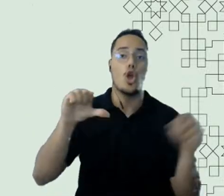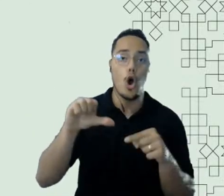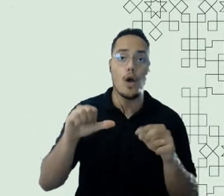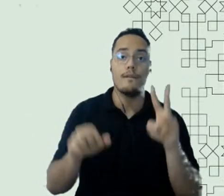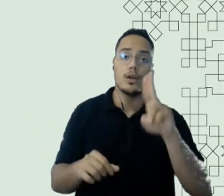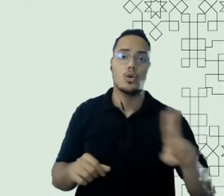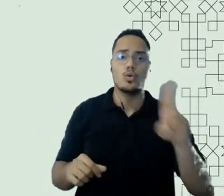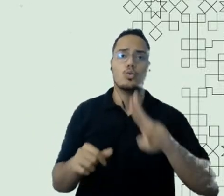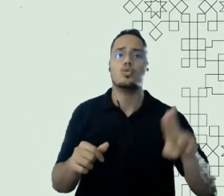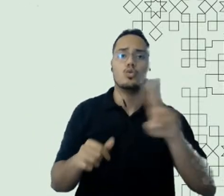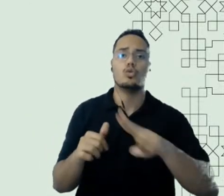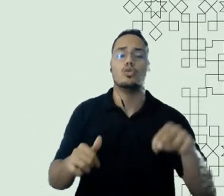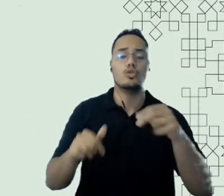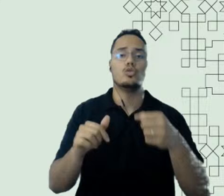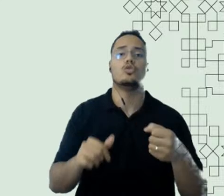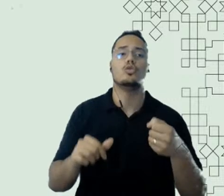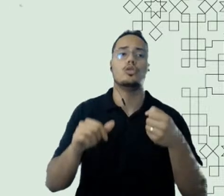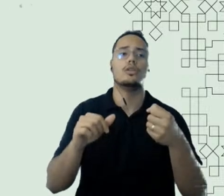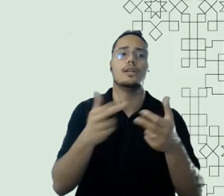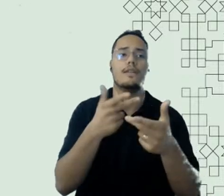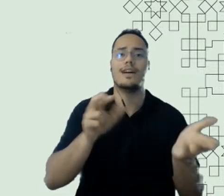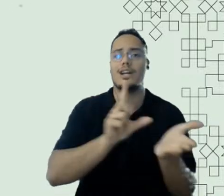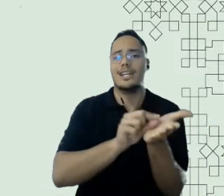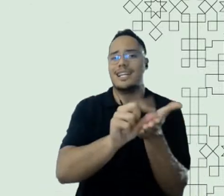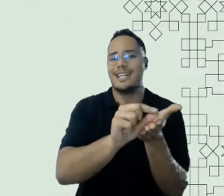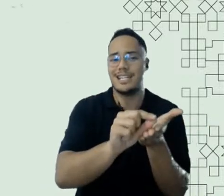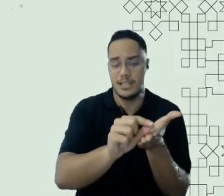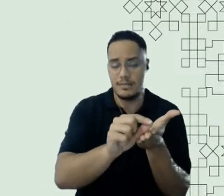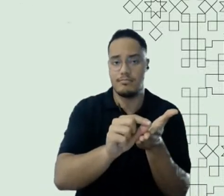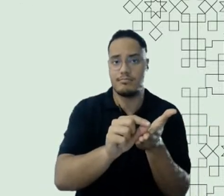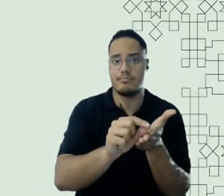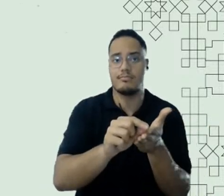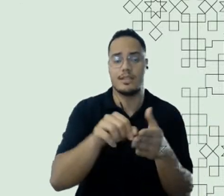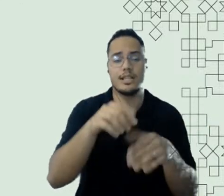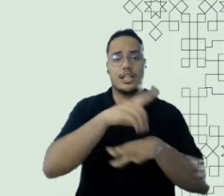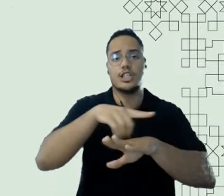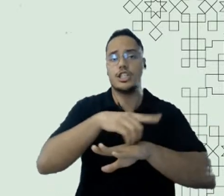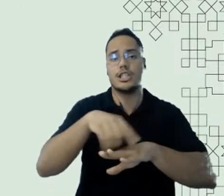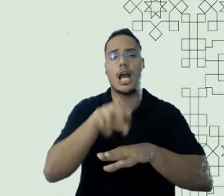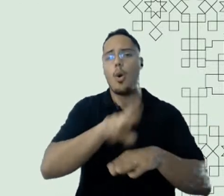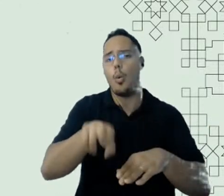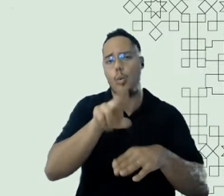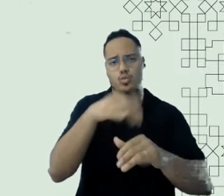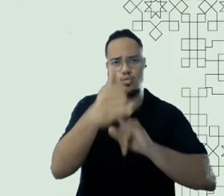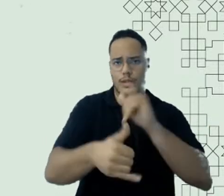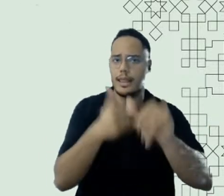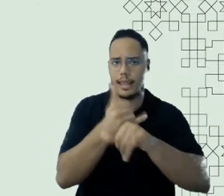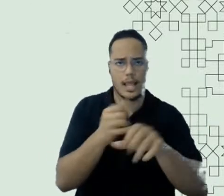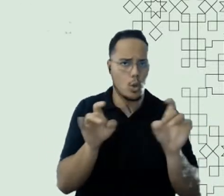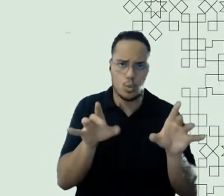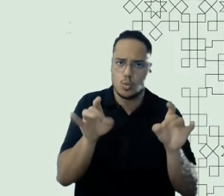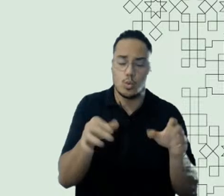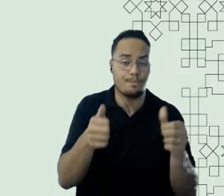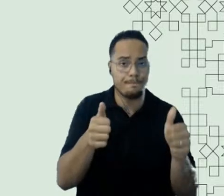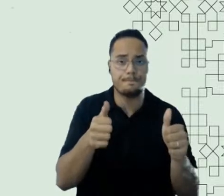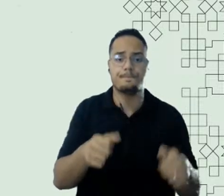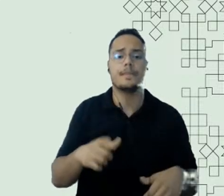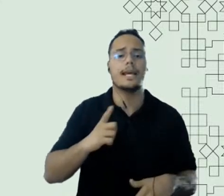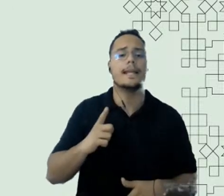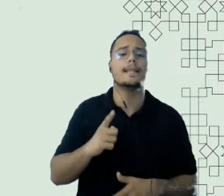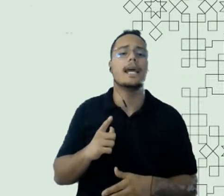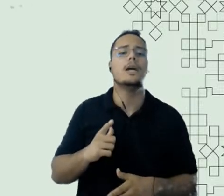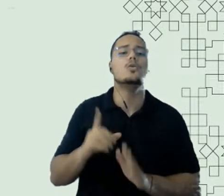after publication. We can come back to it during the question and answer. The case of content sharing platform that I will